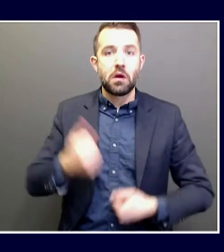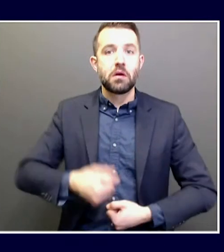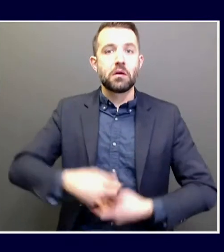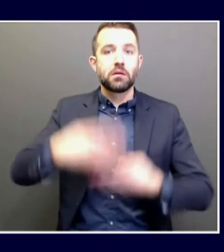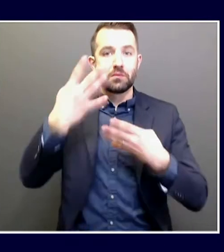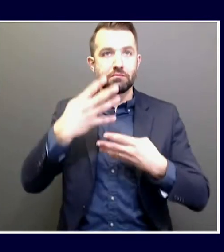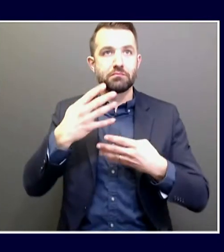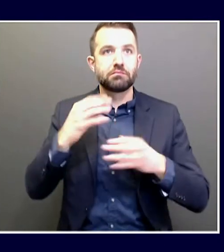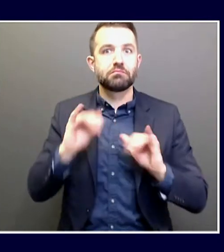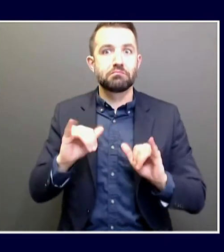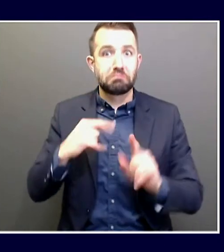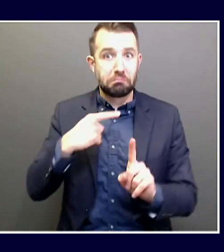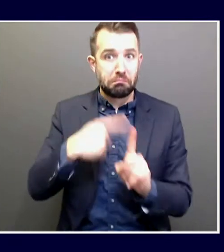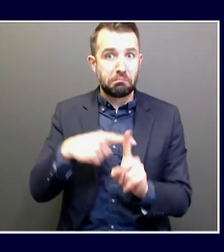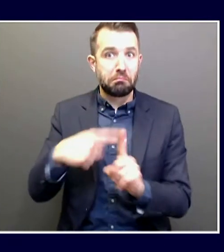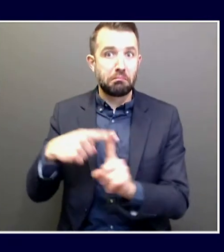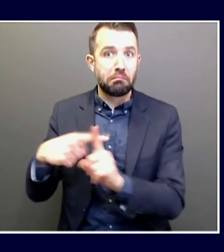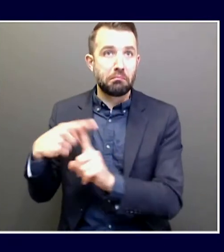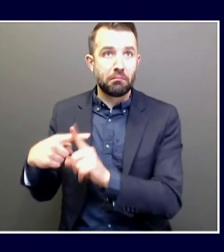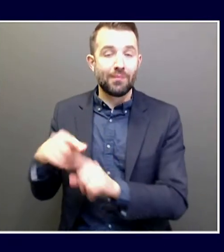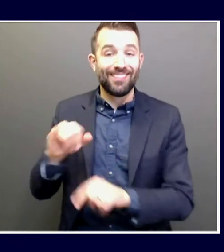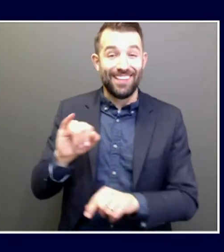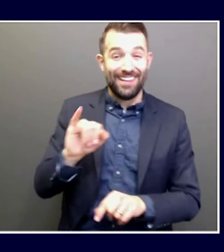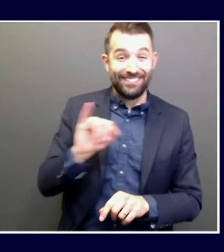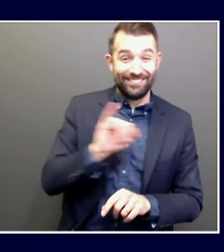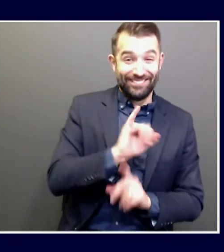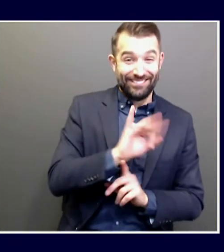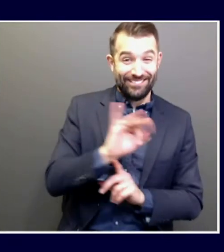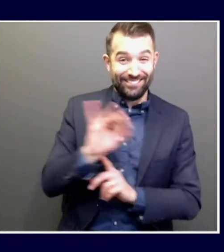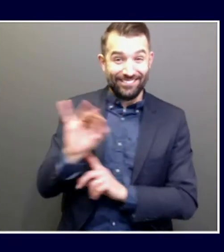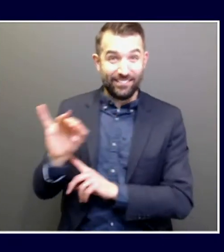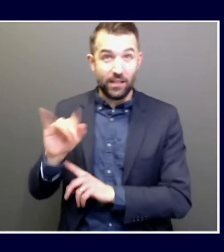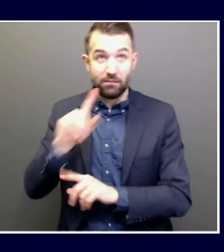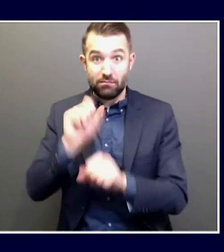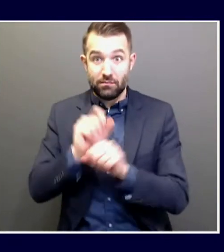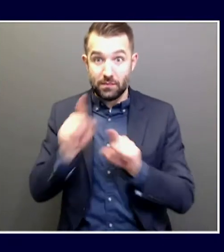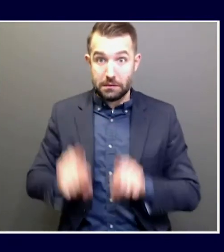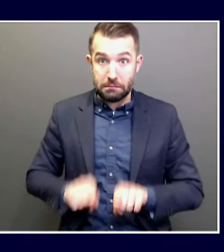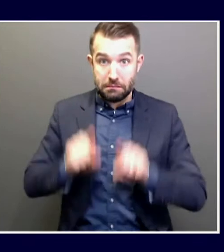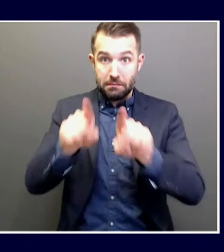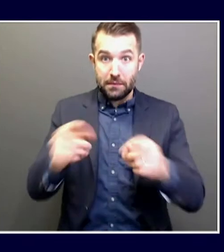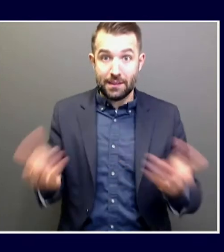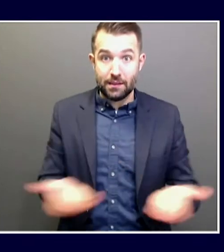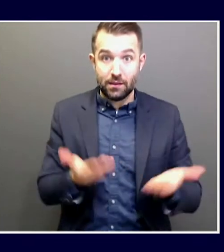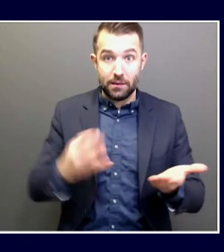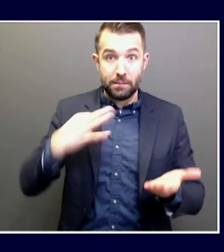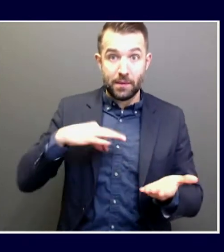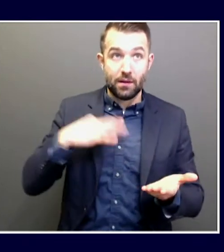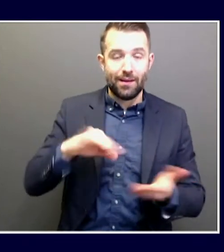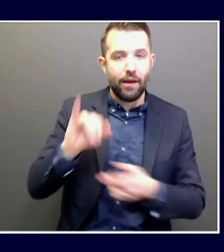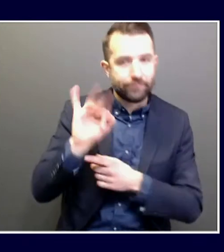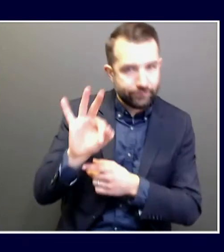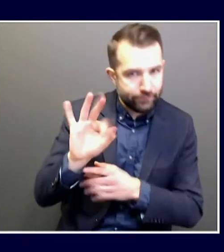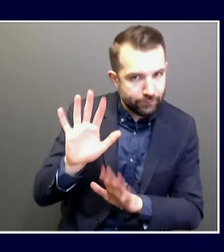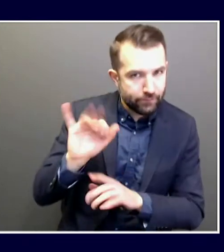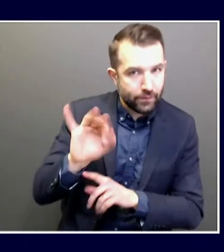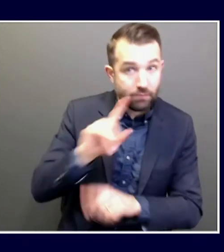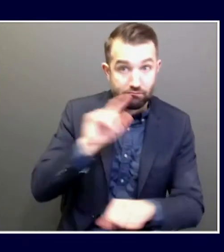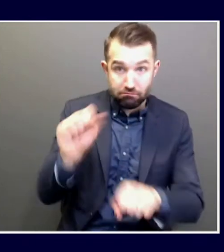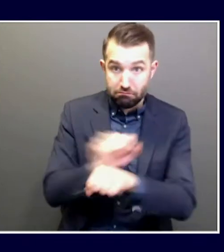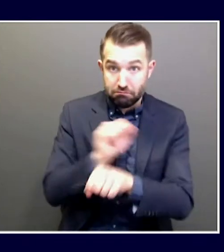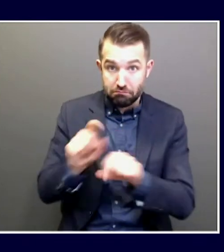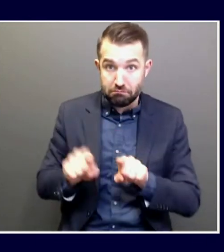in Maine in similar fashion, we would expect to see the beginning of that impact, if it were to happen, in roughly a week.